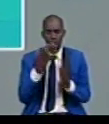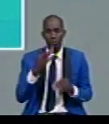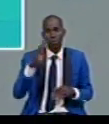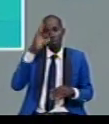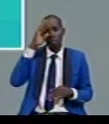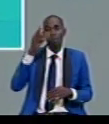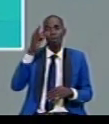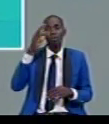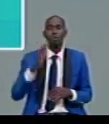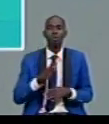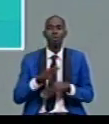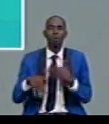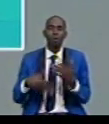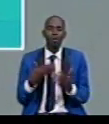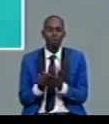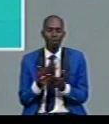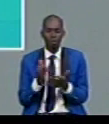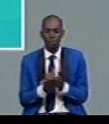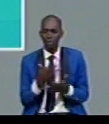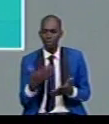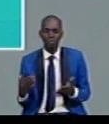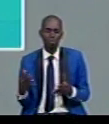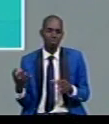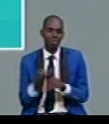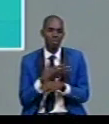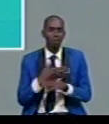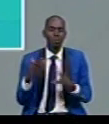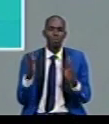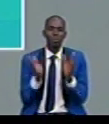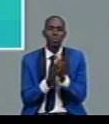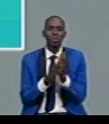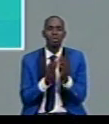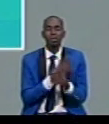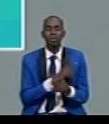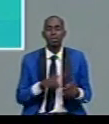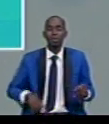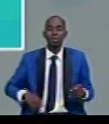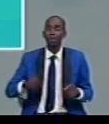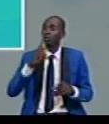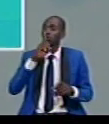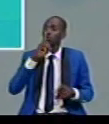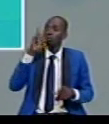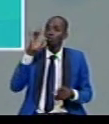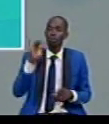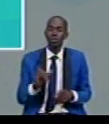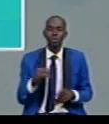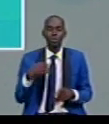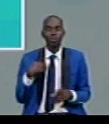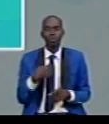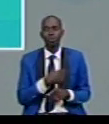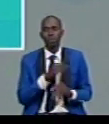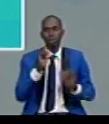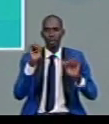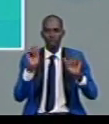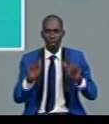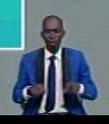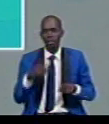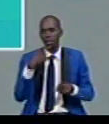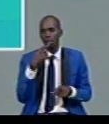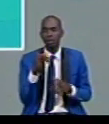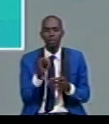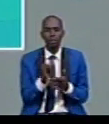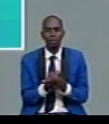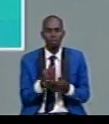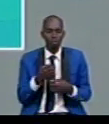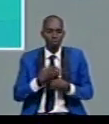of those feelings are all gone. Praise the Lord. Indeed, we can say tumors are disappearing. As we bring you